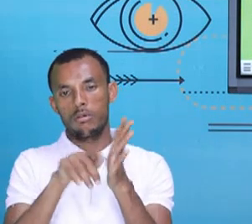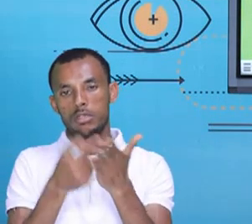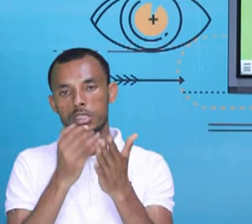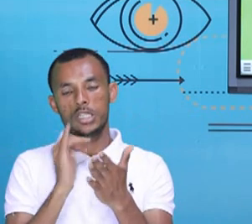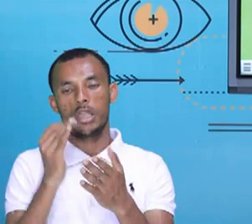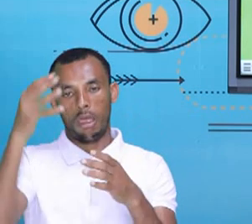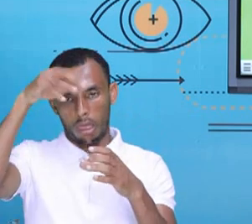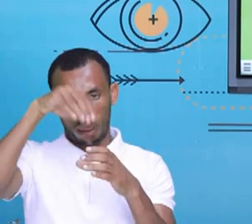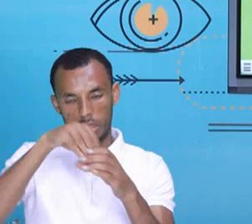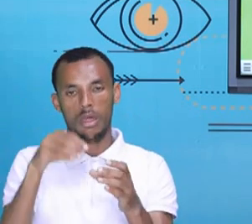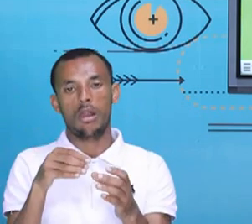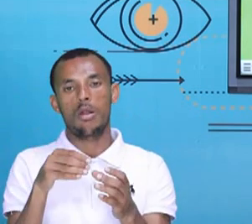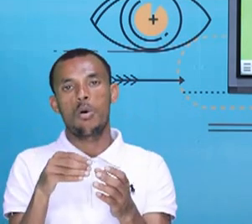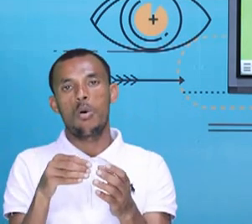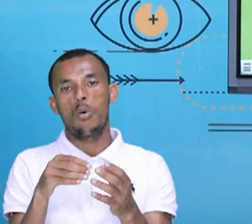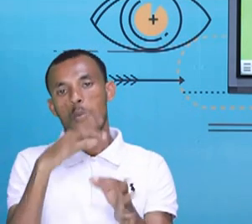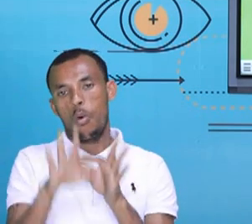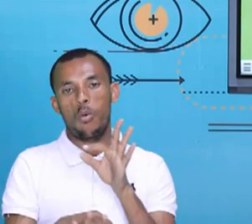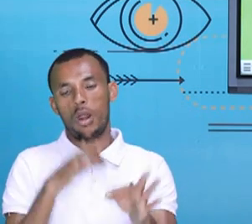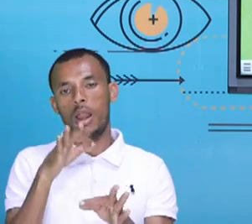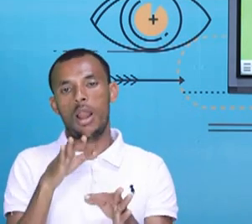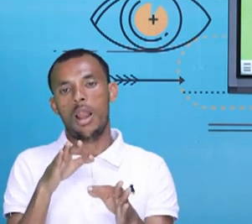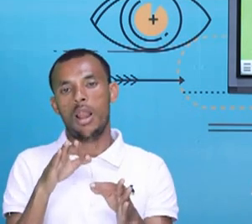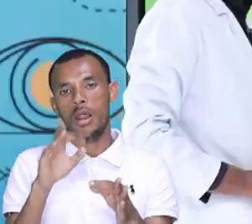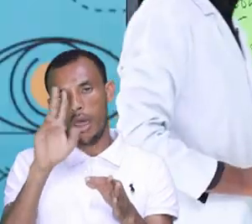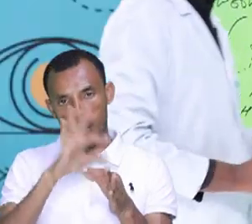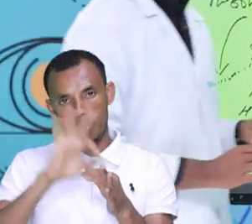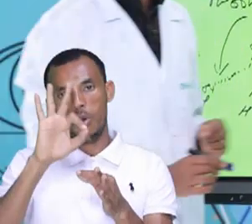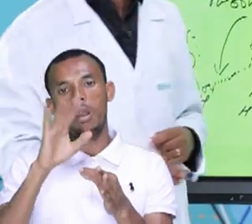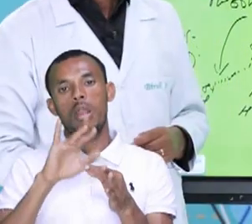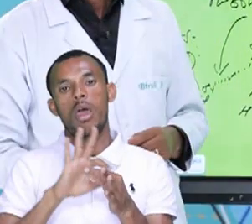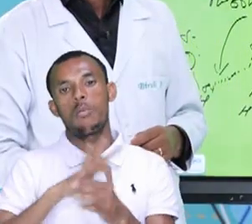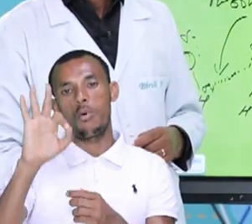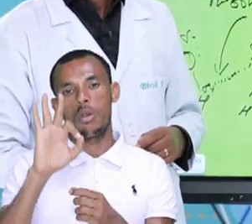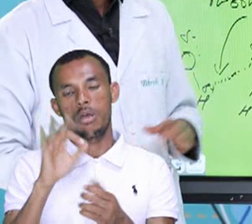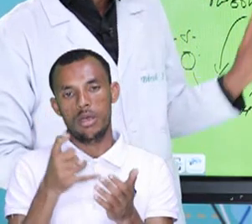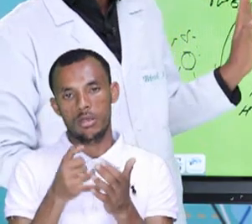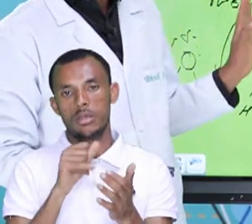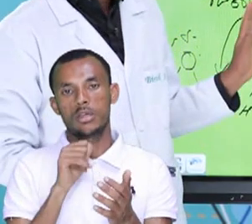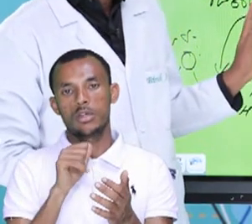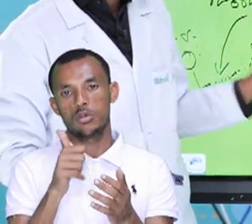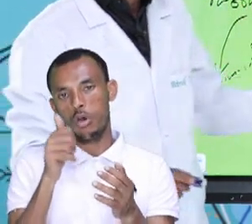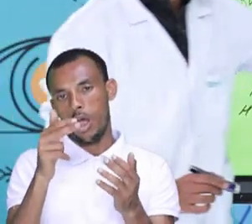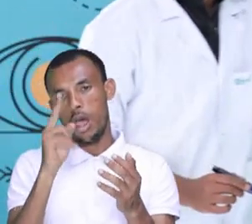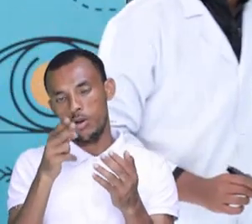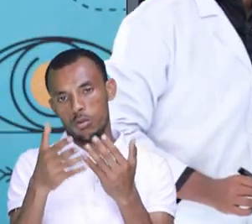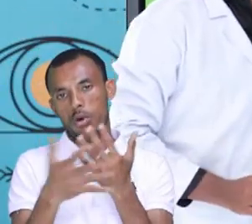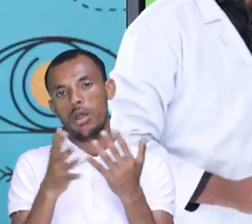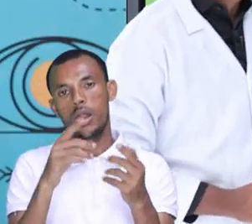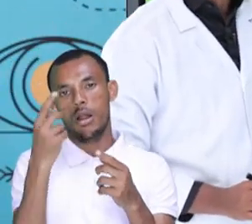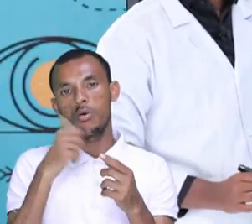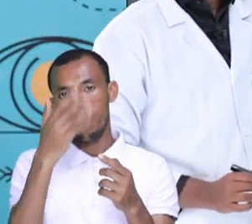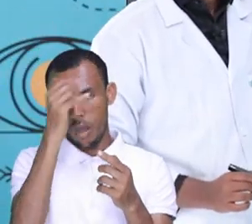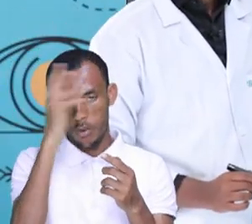is intermolecular. But this intermolecular is dipole-dipole, not hydrogen bonding. This is not hydrogen bonding because hydrogen is